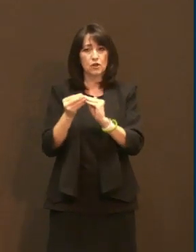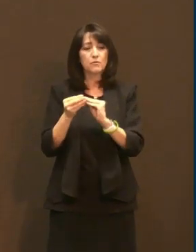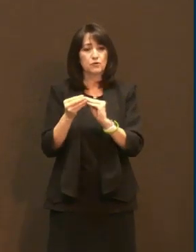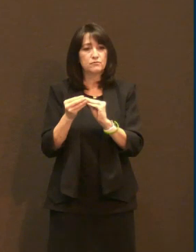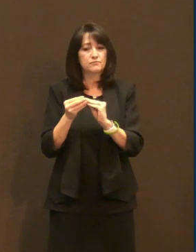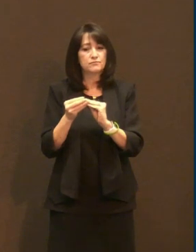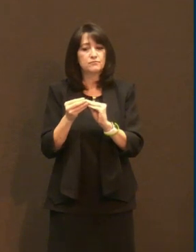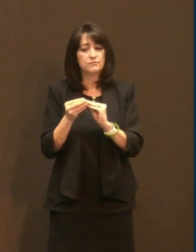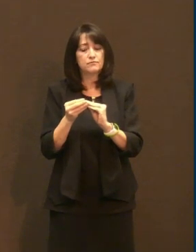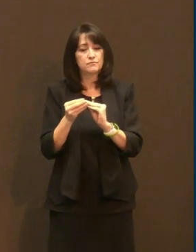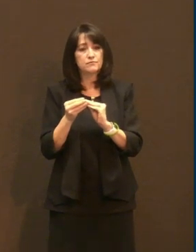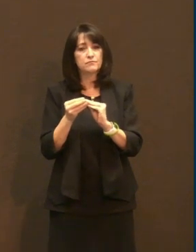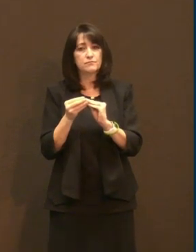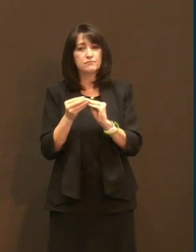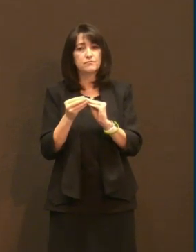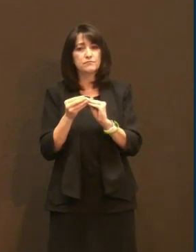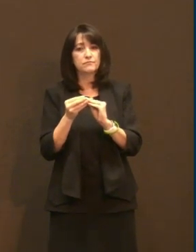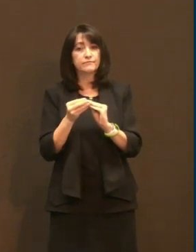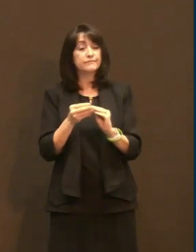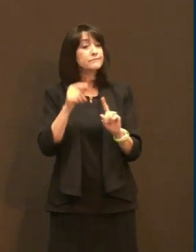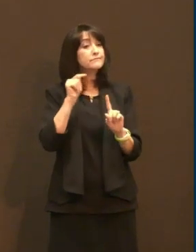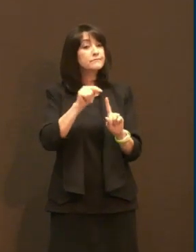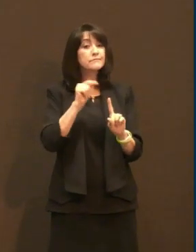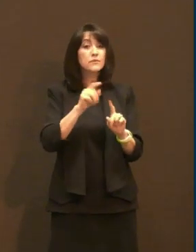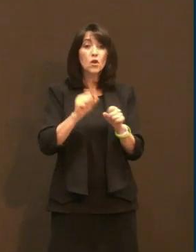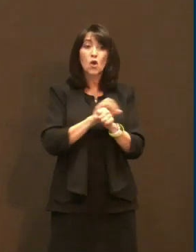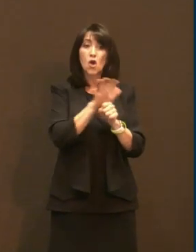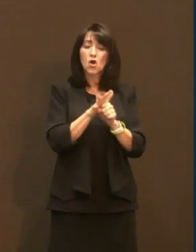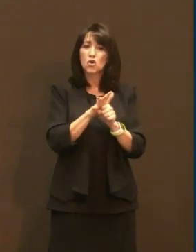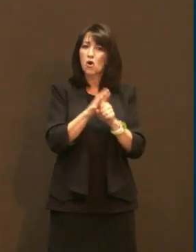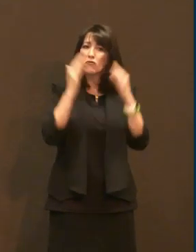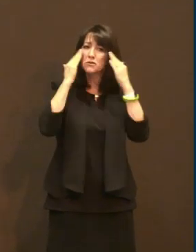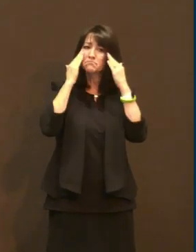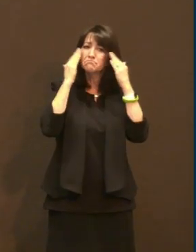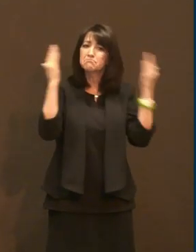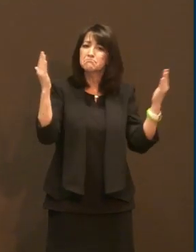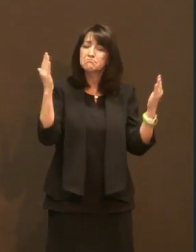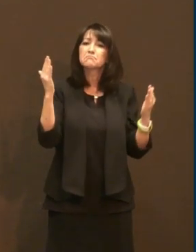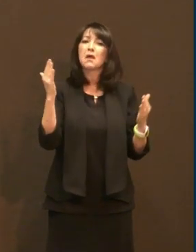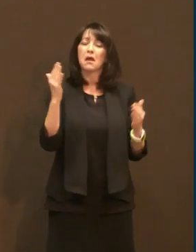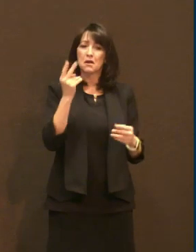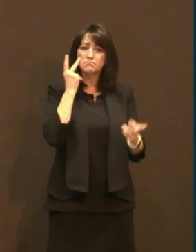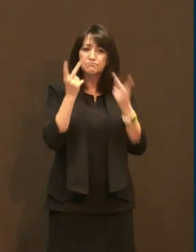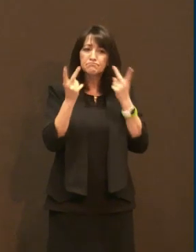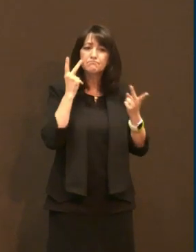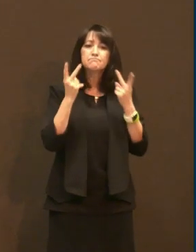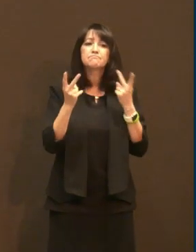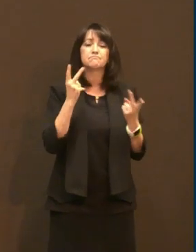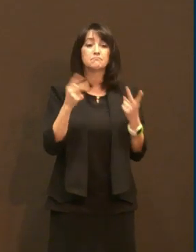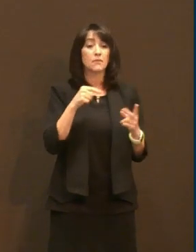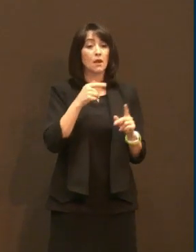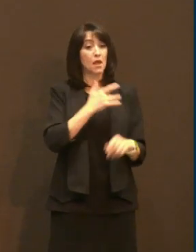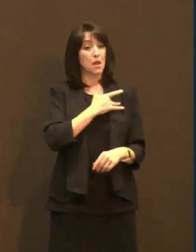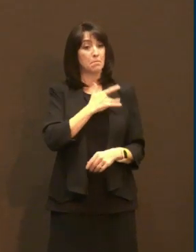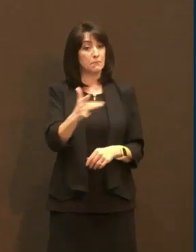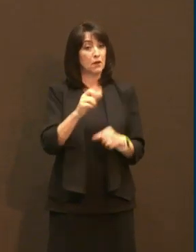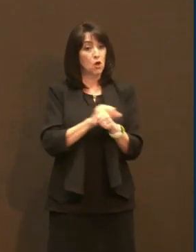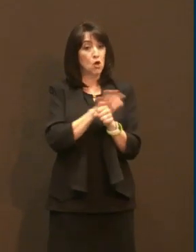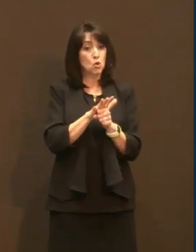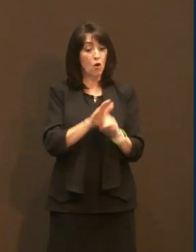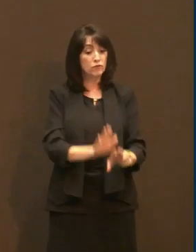makes younger people more resilient because of the numbers there still remain very